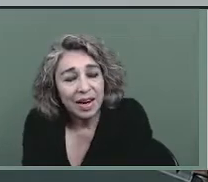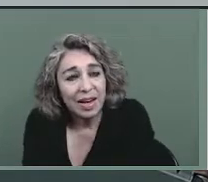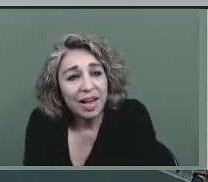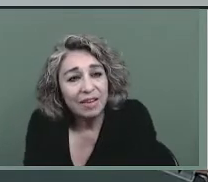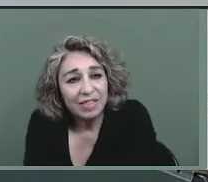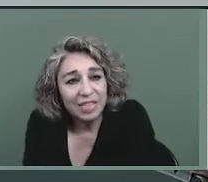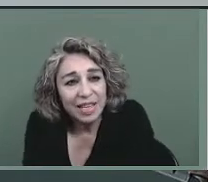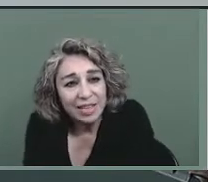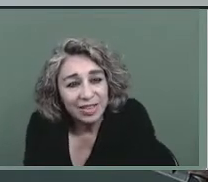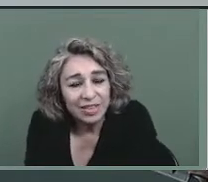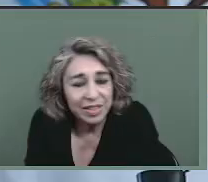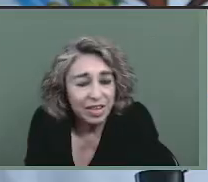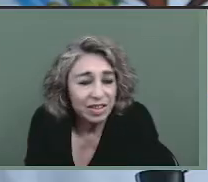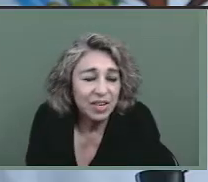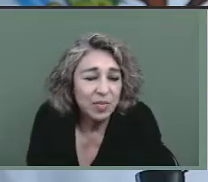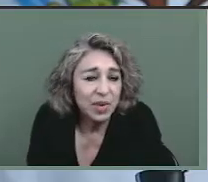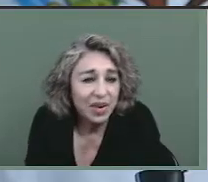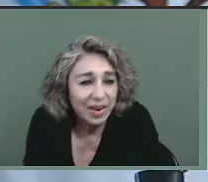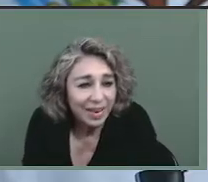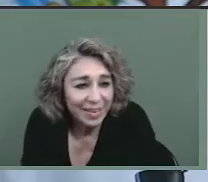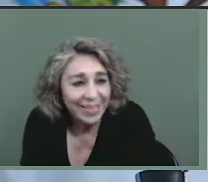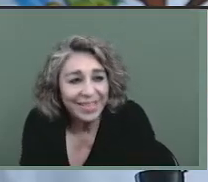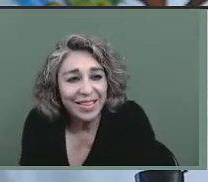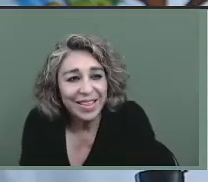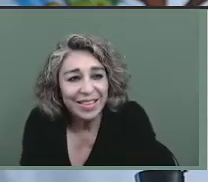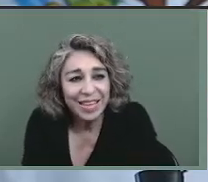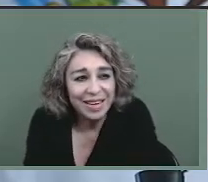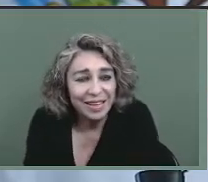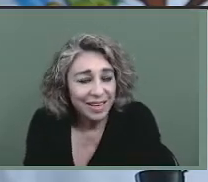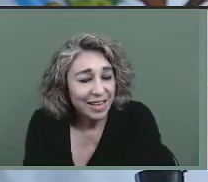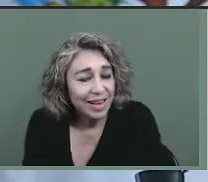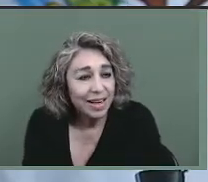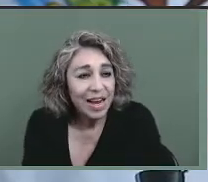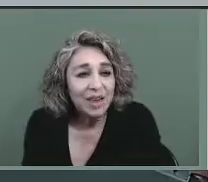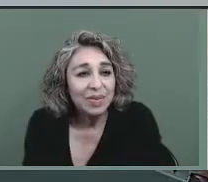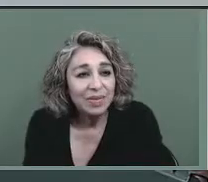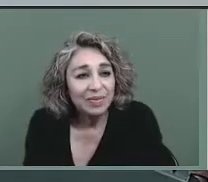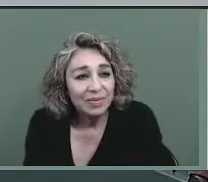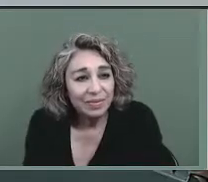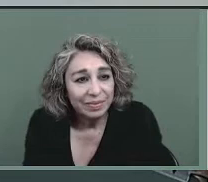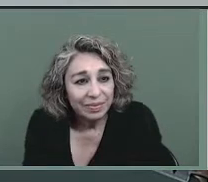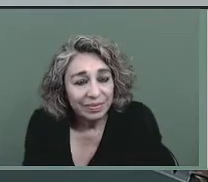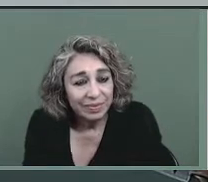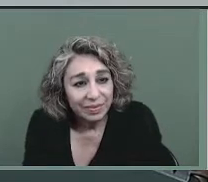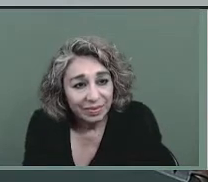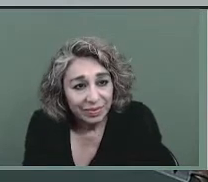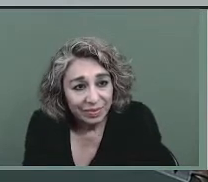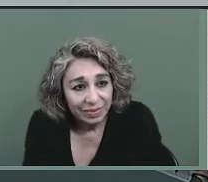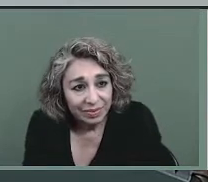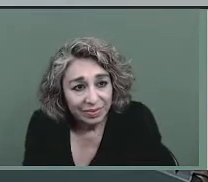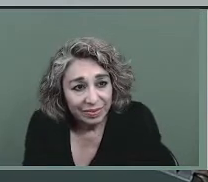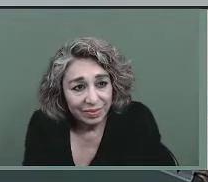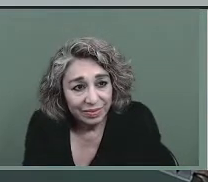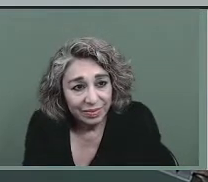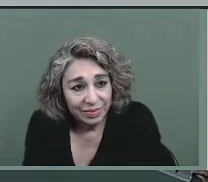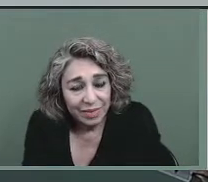They had a lot of assessors. There's no more. That's ended. Now,